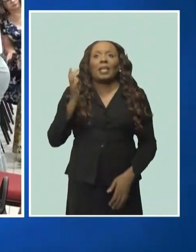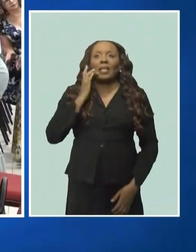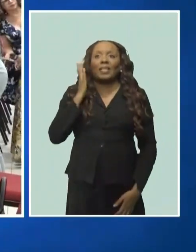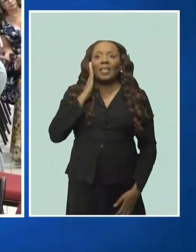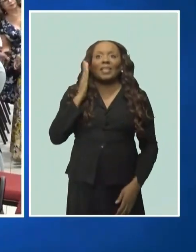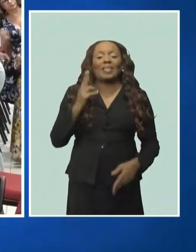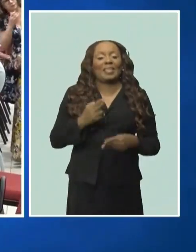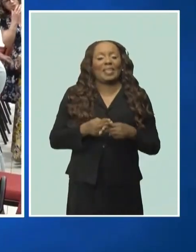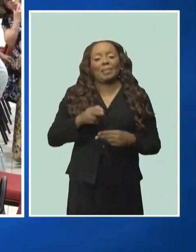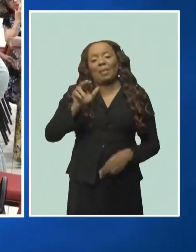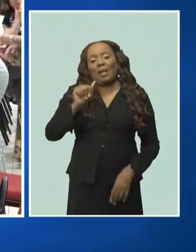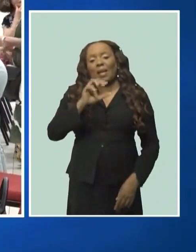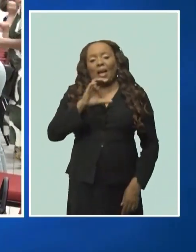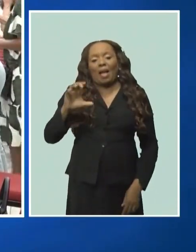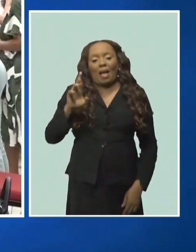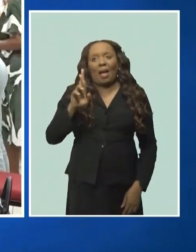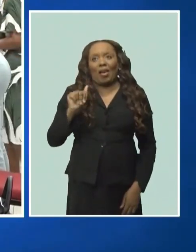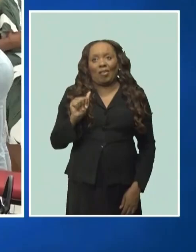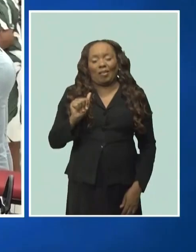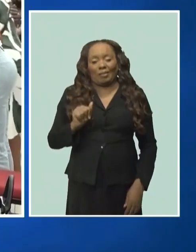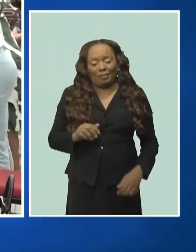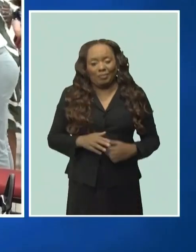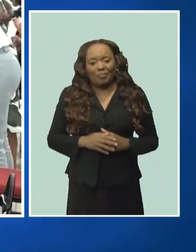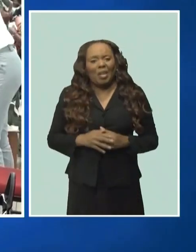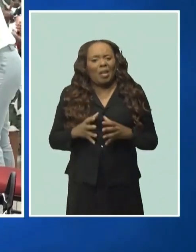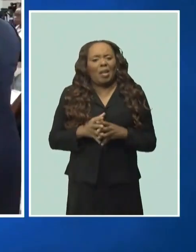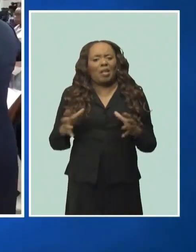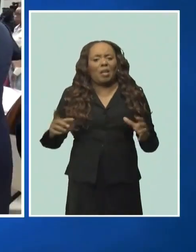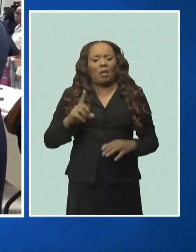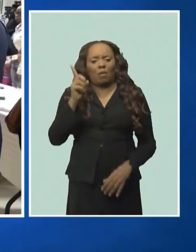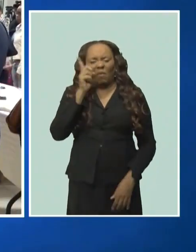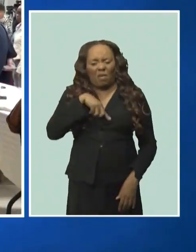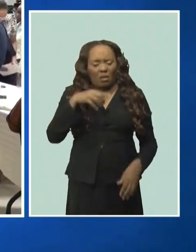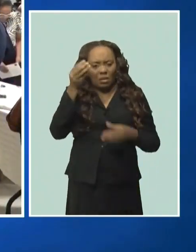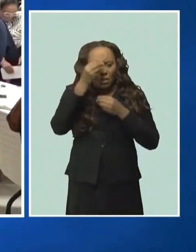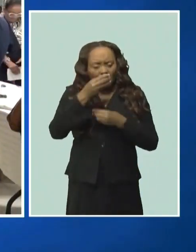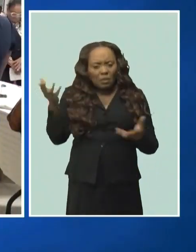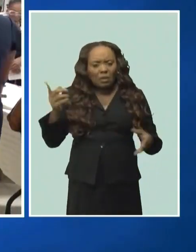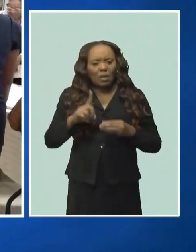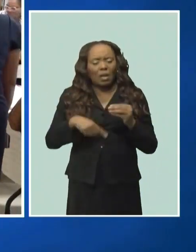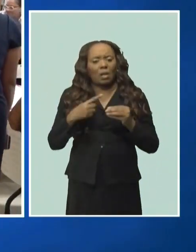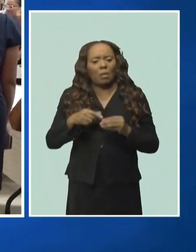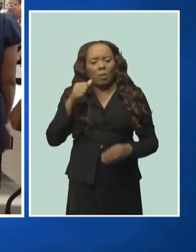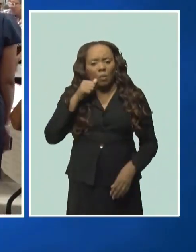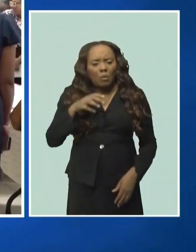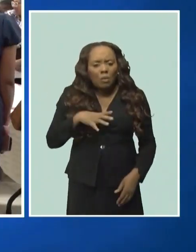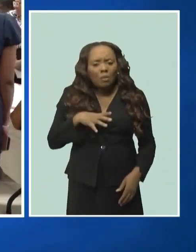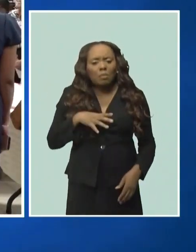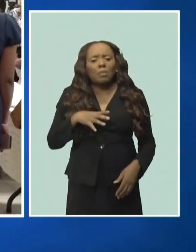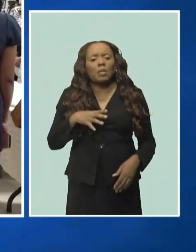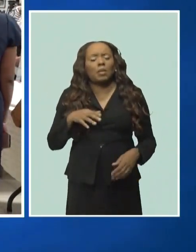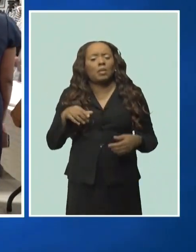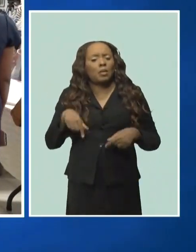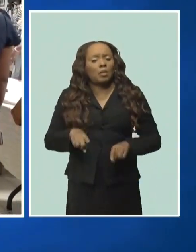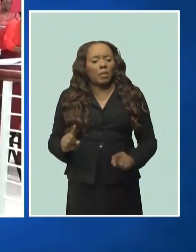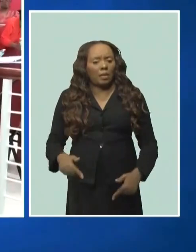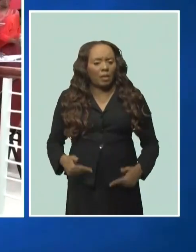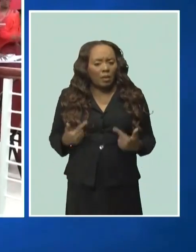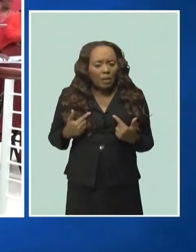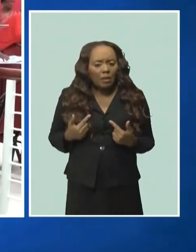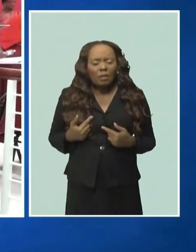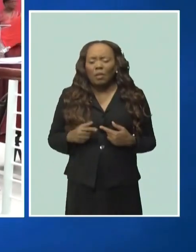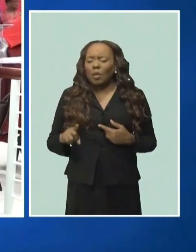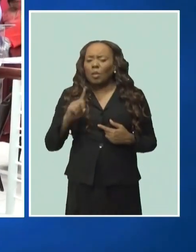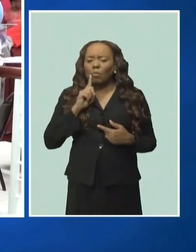Hotel. Minister Husbands lamented the fact that a lot of false information exists to condition women and keep them trapped in